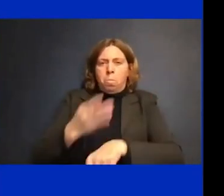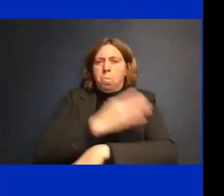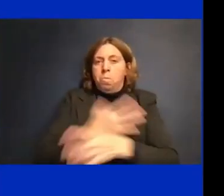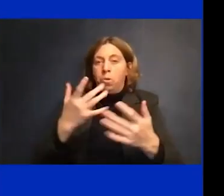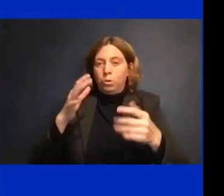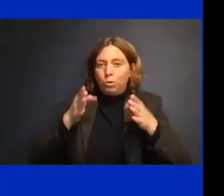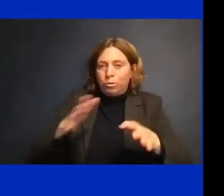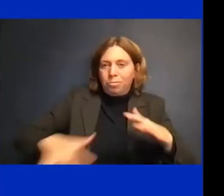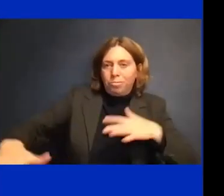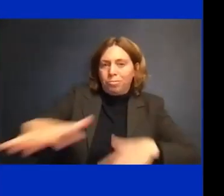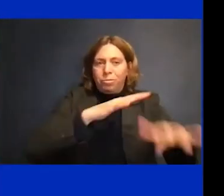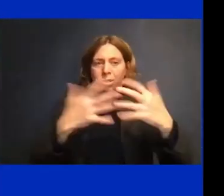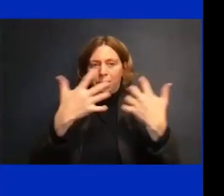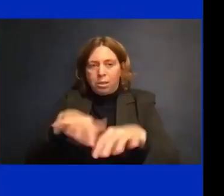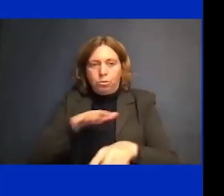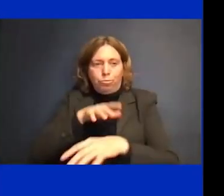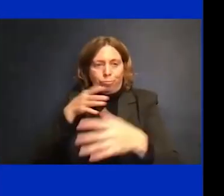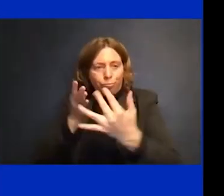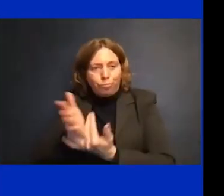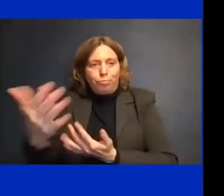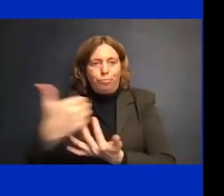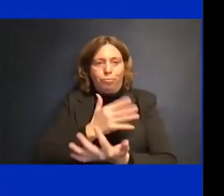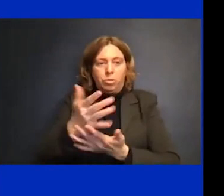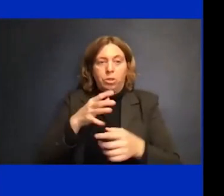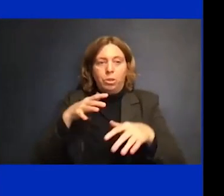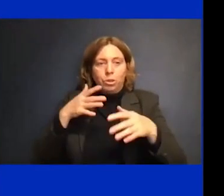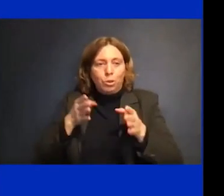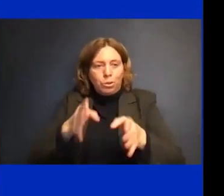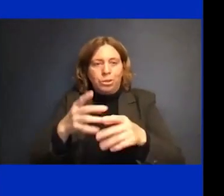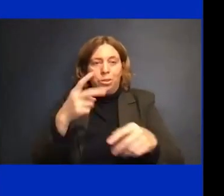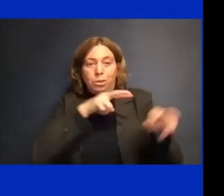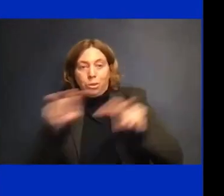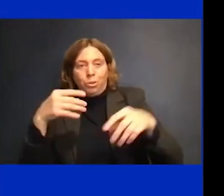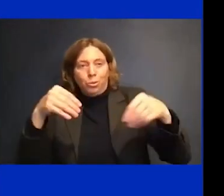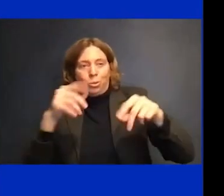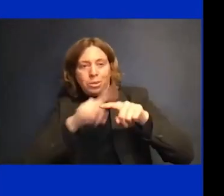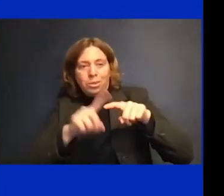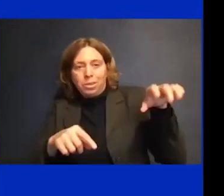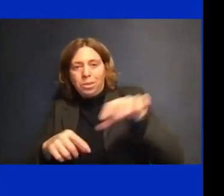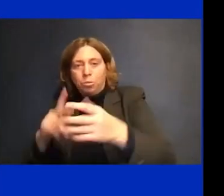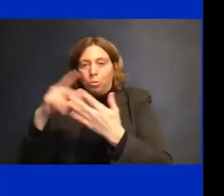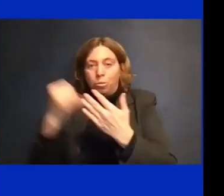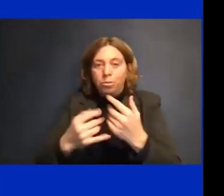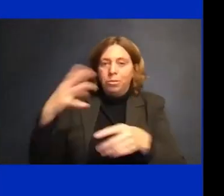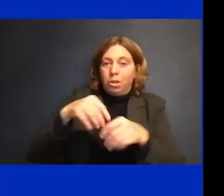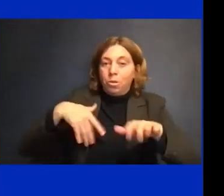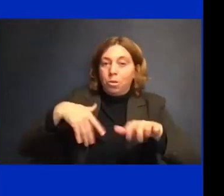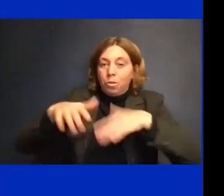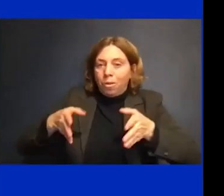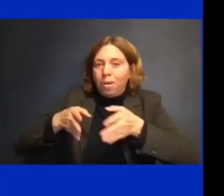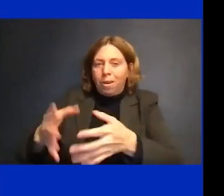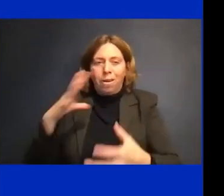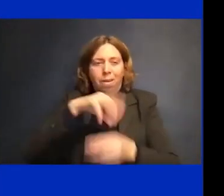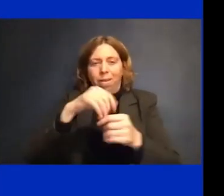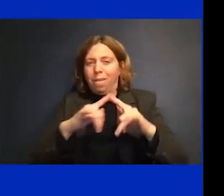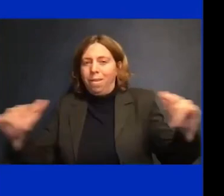street-facing storefronts throughout the project site and appropriately scaled sidewalks and pedestrian areas for diverse users.